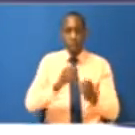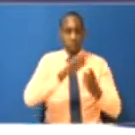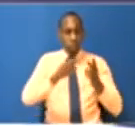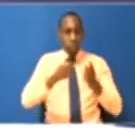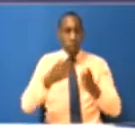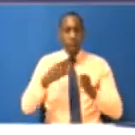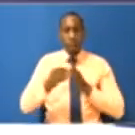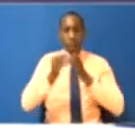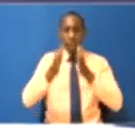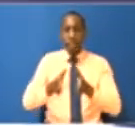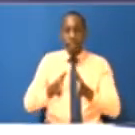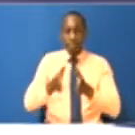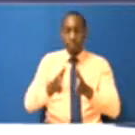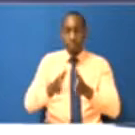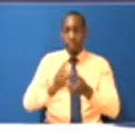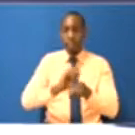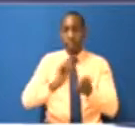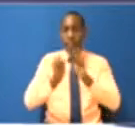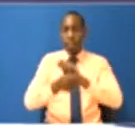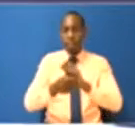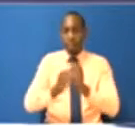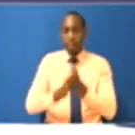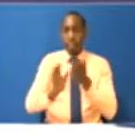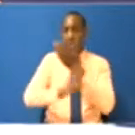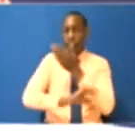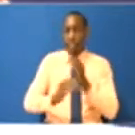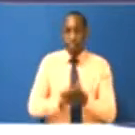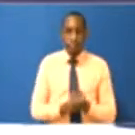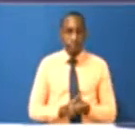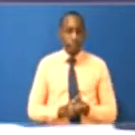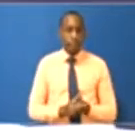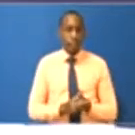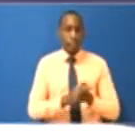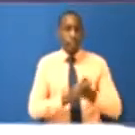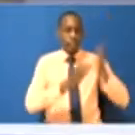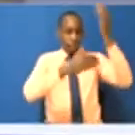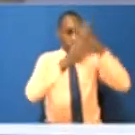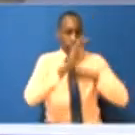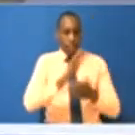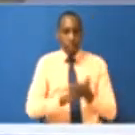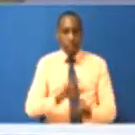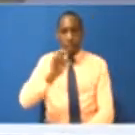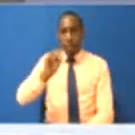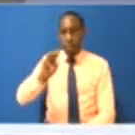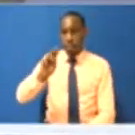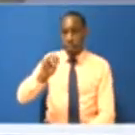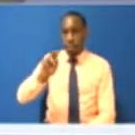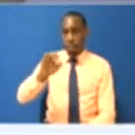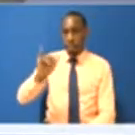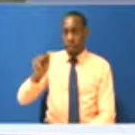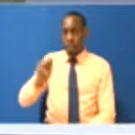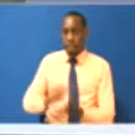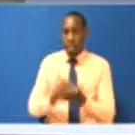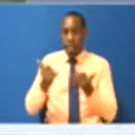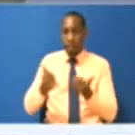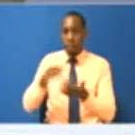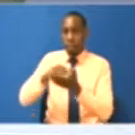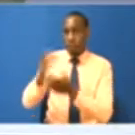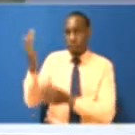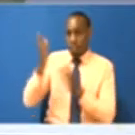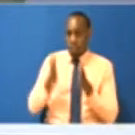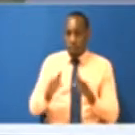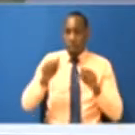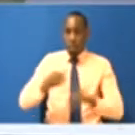county that is the question that's a big question for you this evening professor manya i'm going to put you in the shoes of the moderators this evening